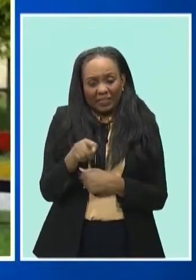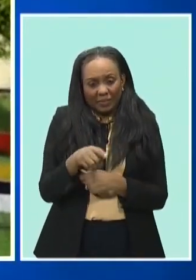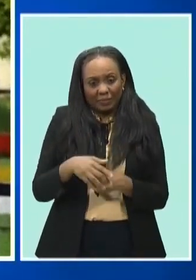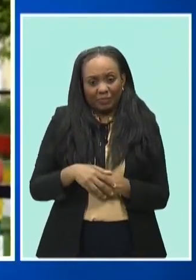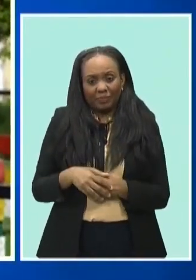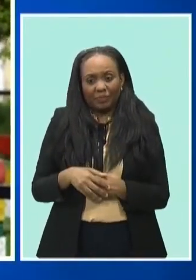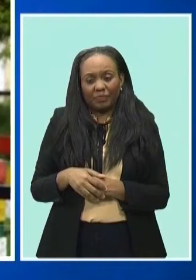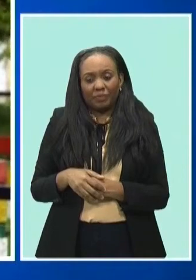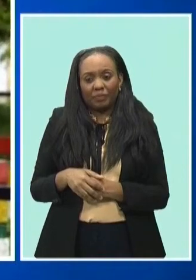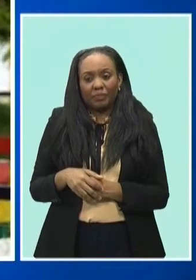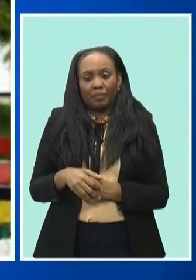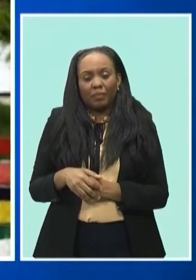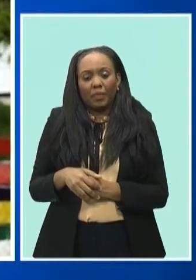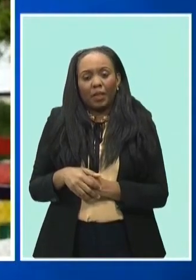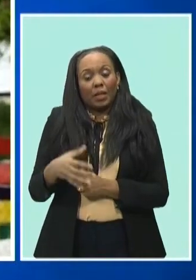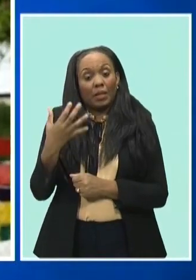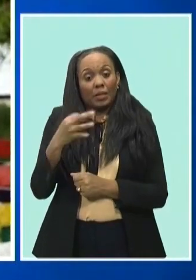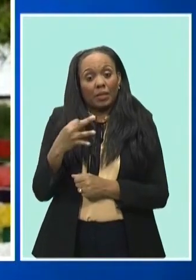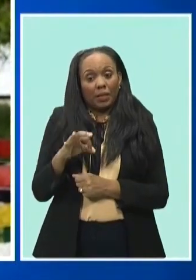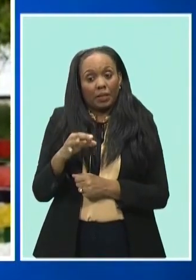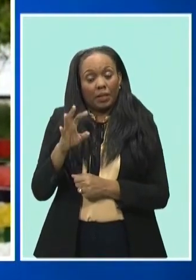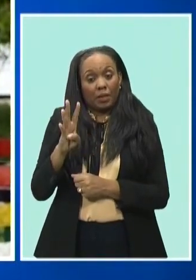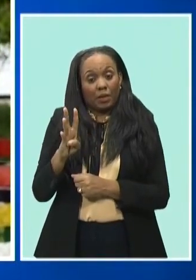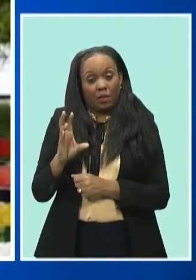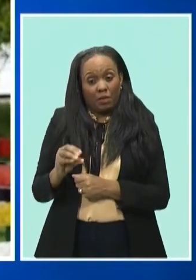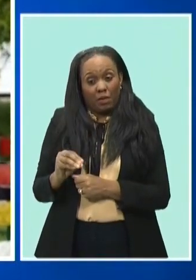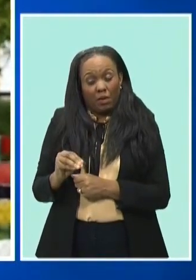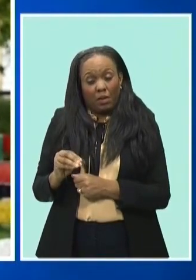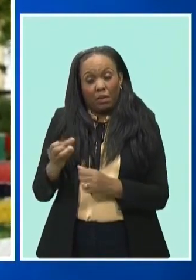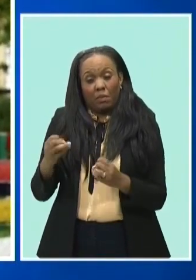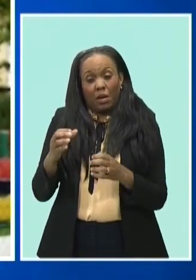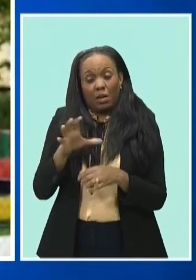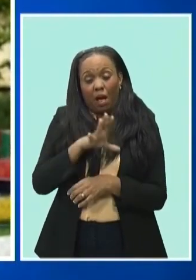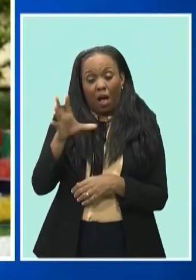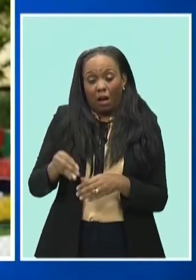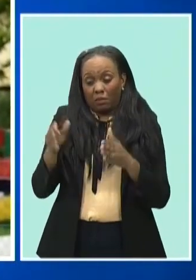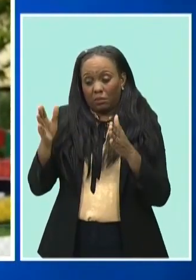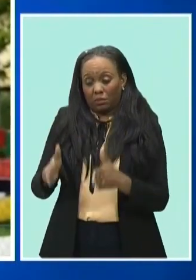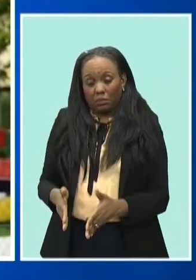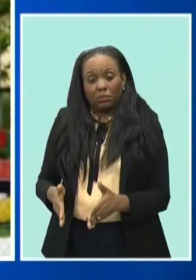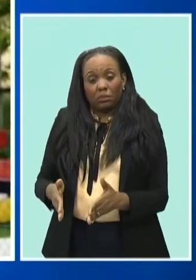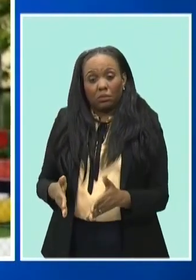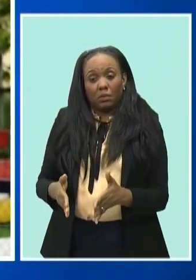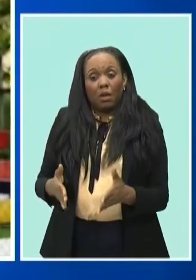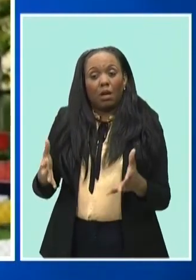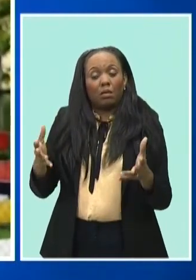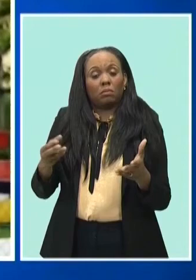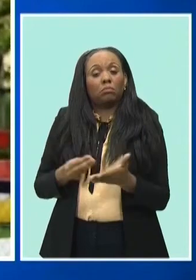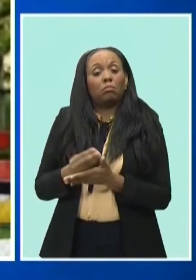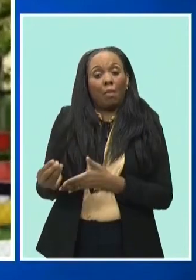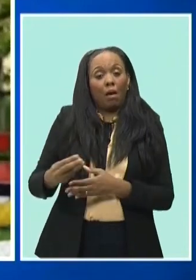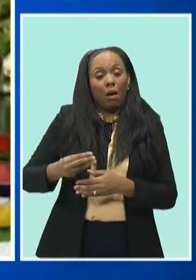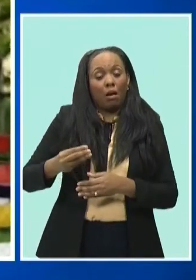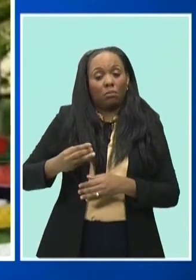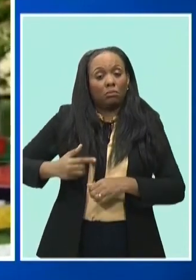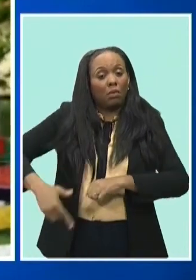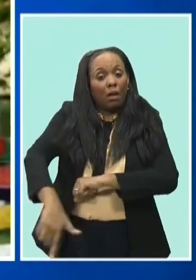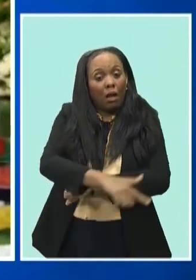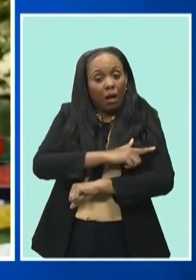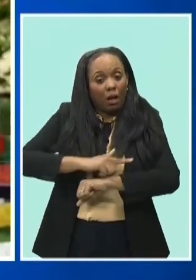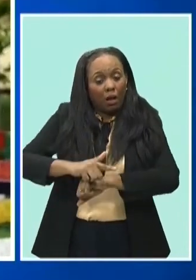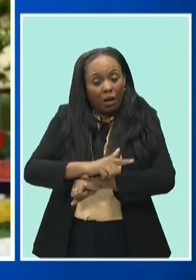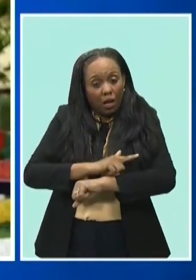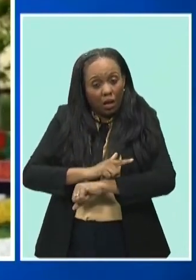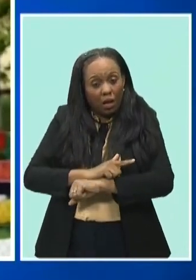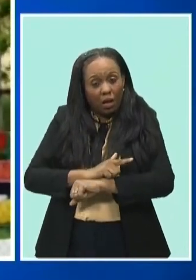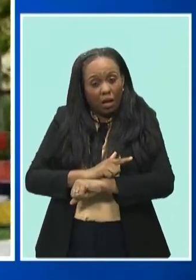in 1940 by emancipated Africans who had pooled together their resources to collectively buy the land, which was 2 miles in township and